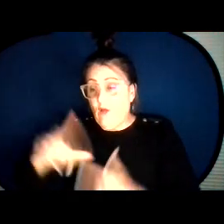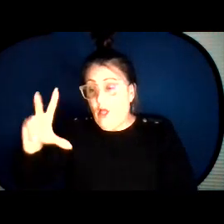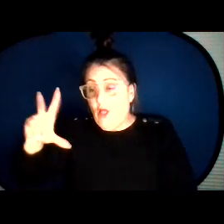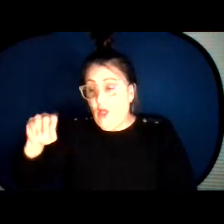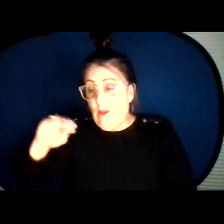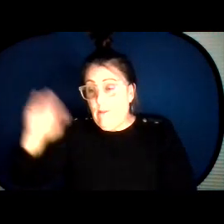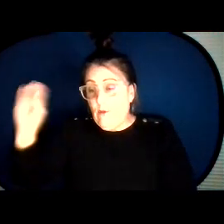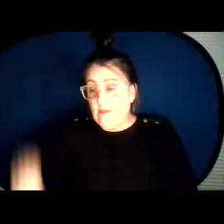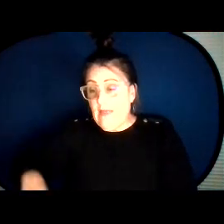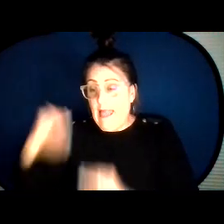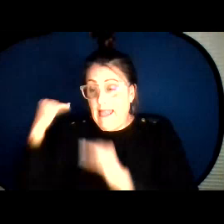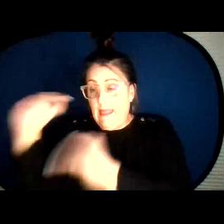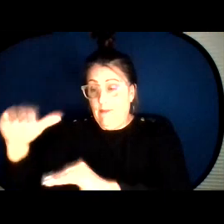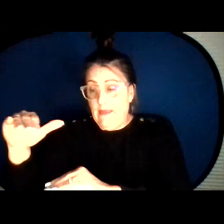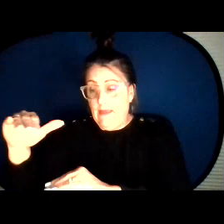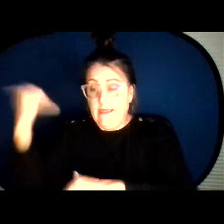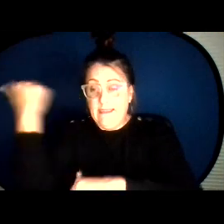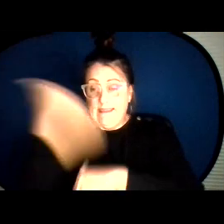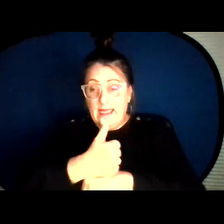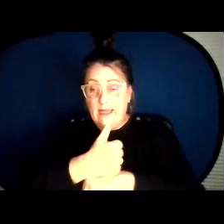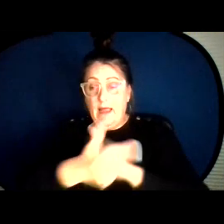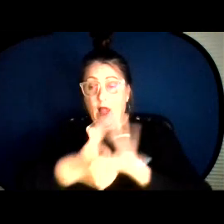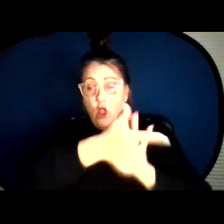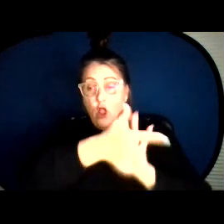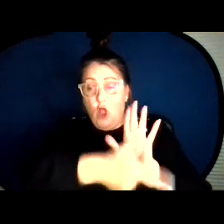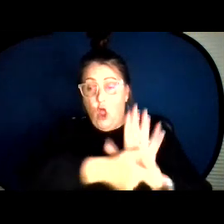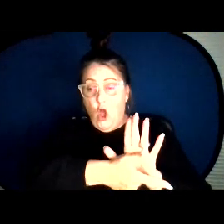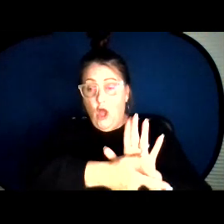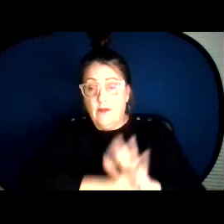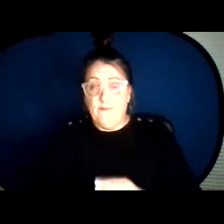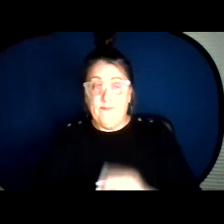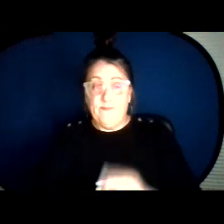law. Next slide.